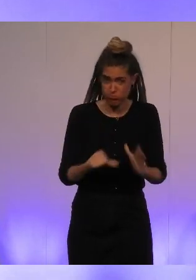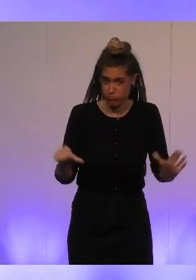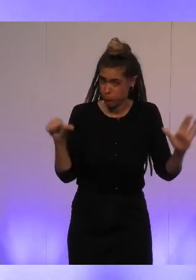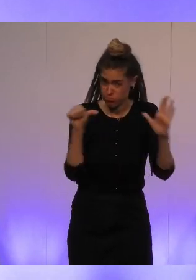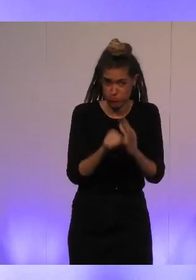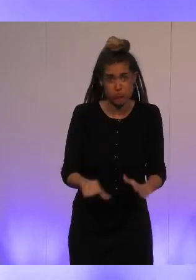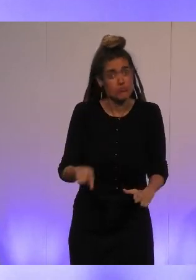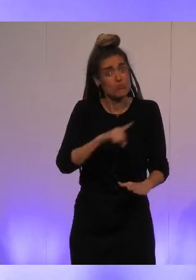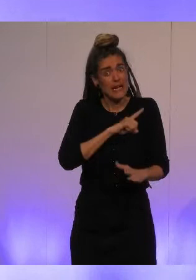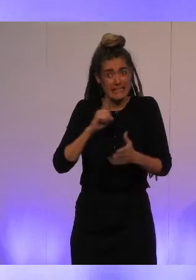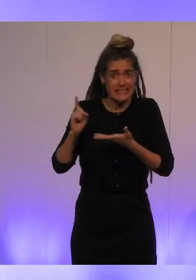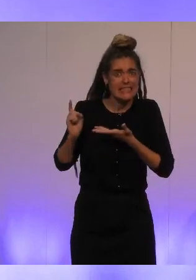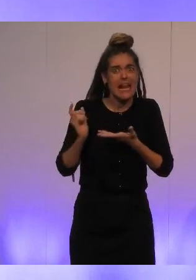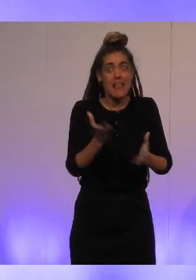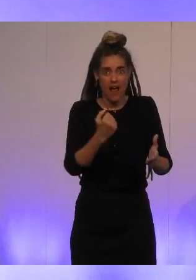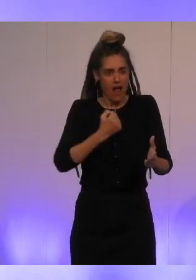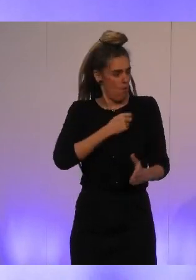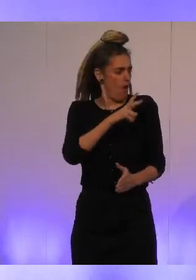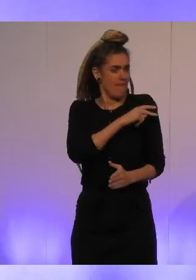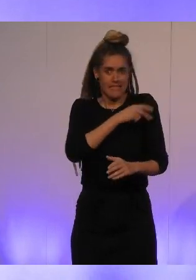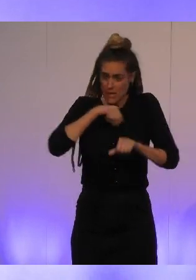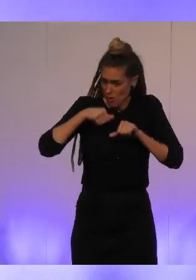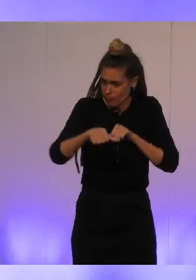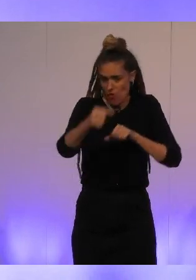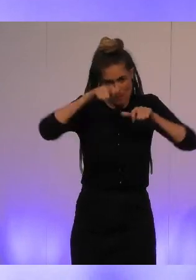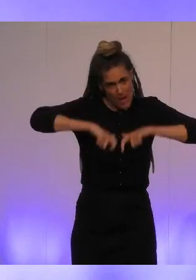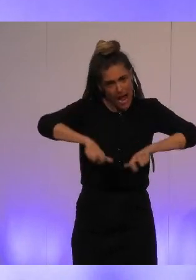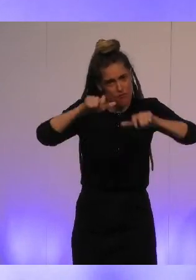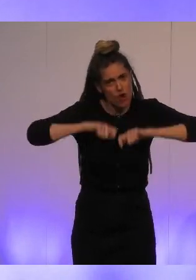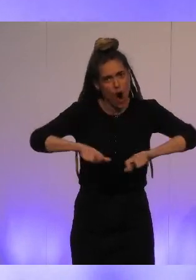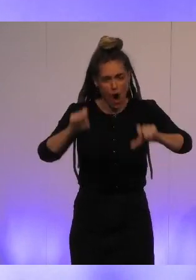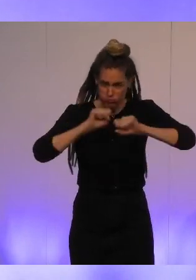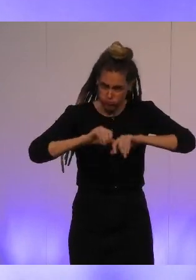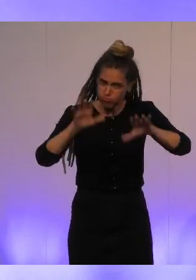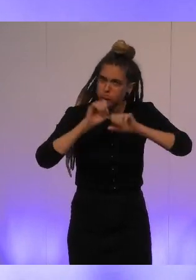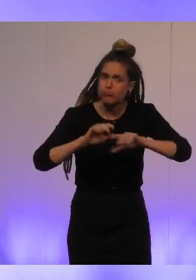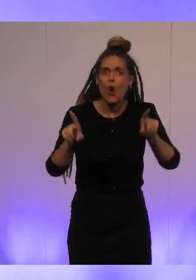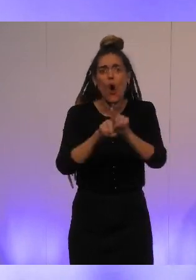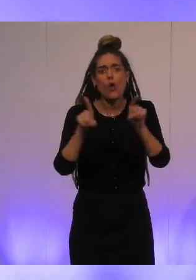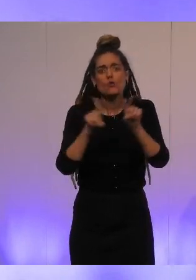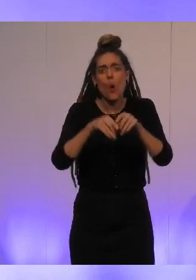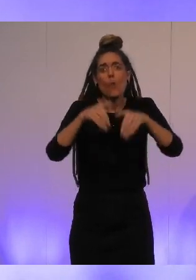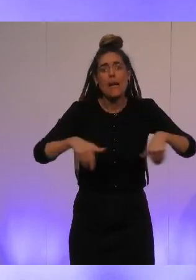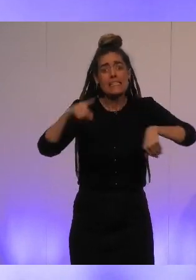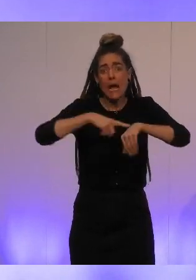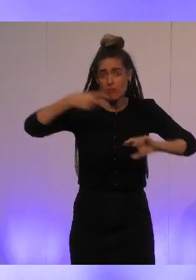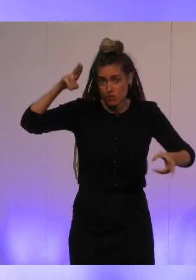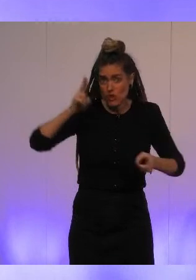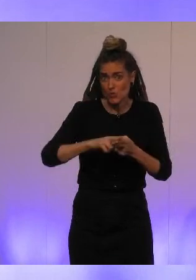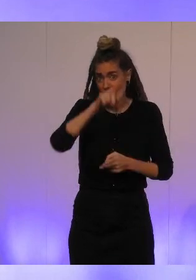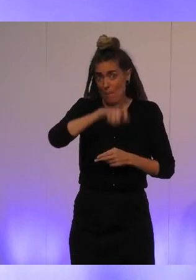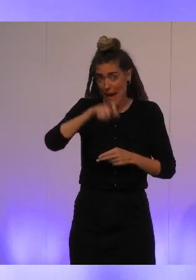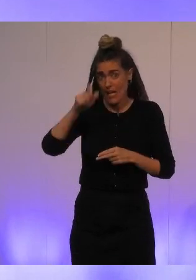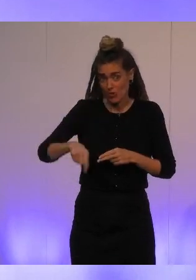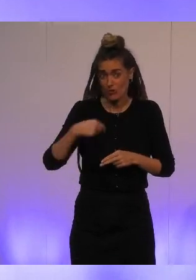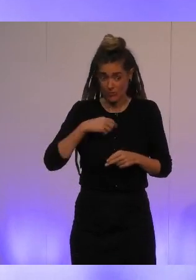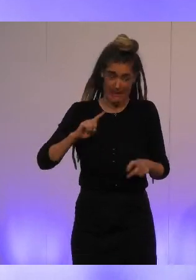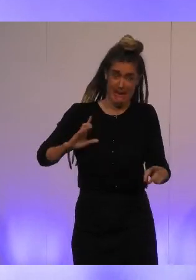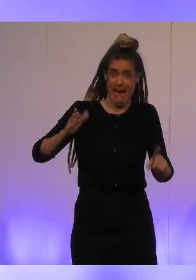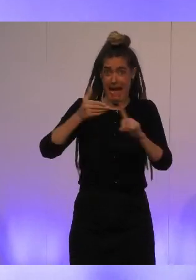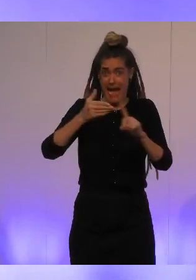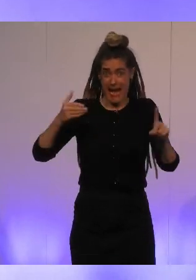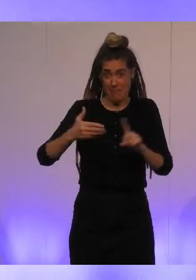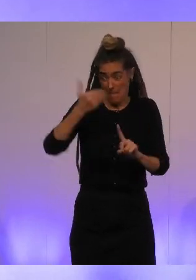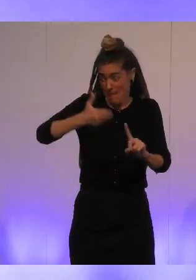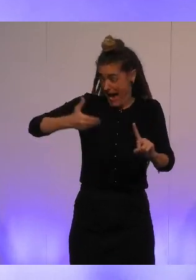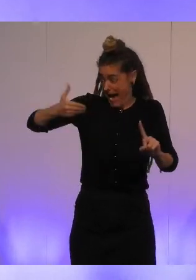continued delivery of vaccination programmes, and the work to reduce waiting times for patients, especially the backlog of care